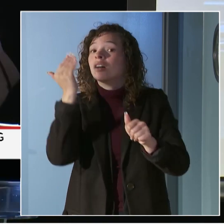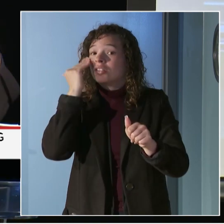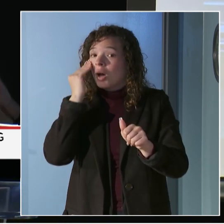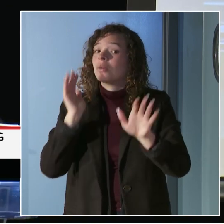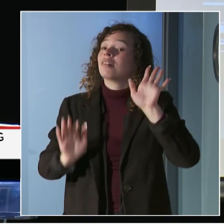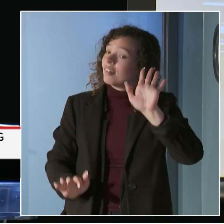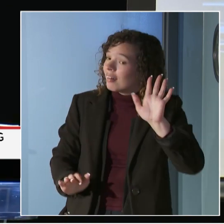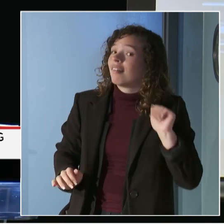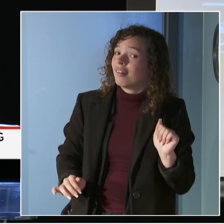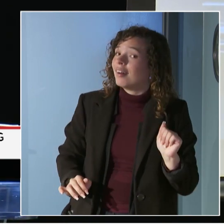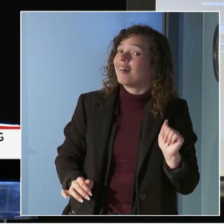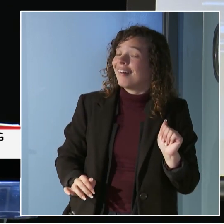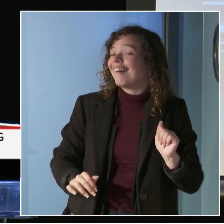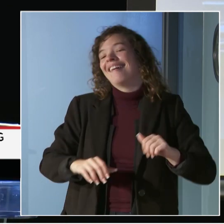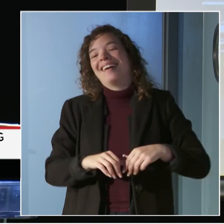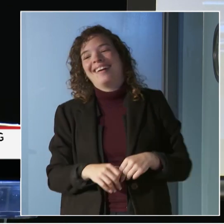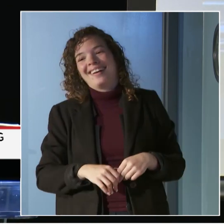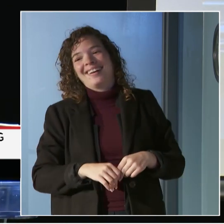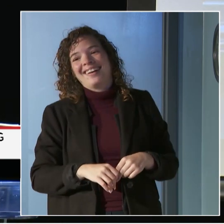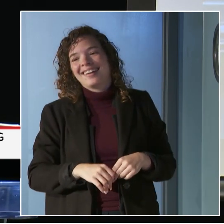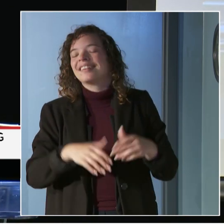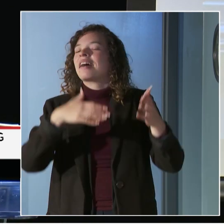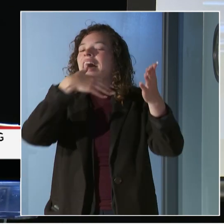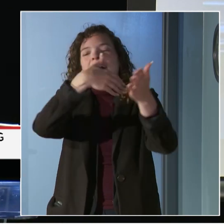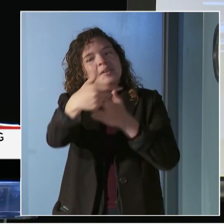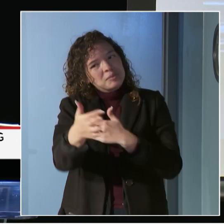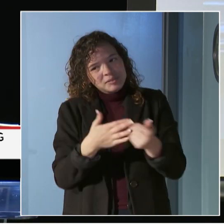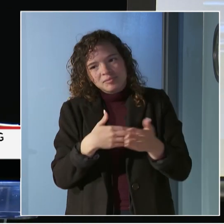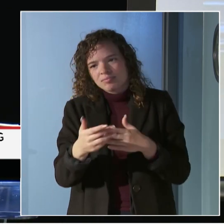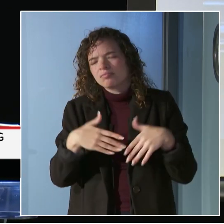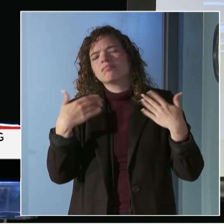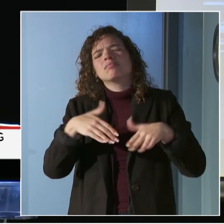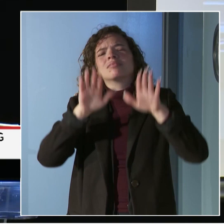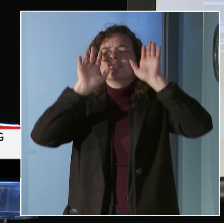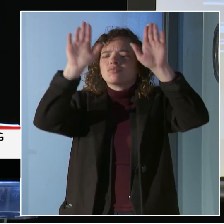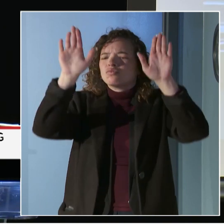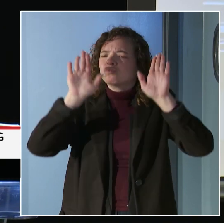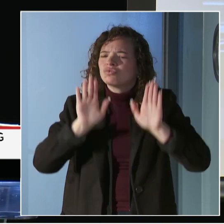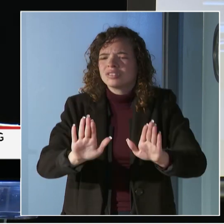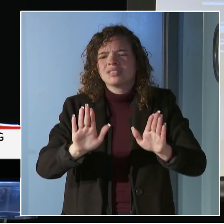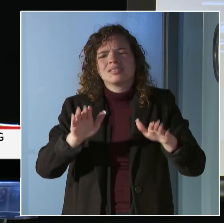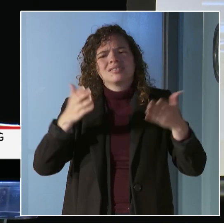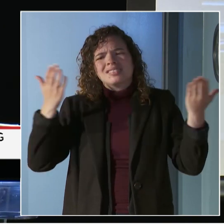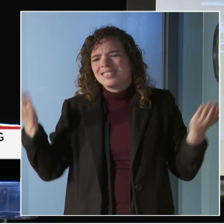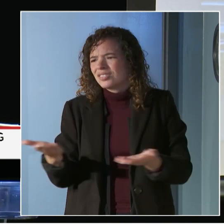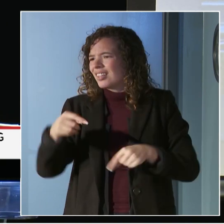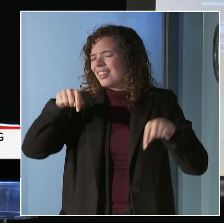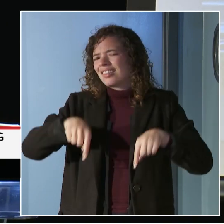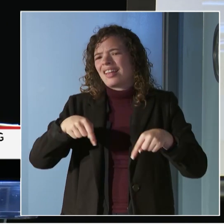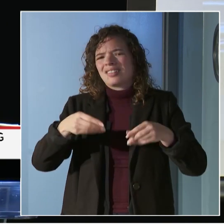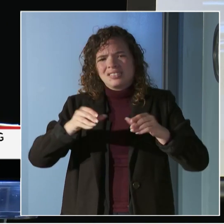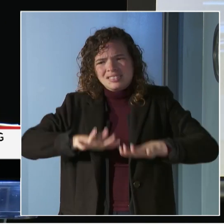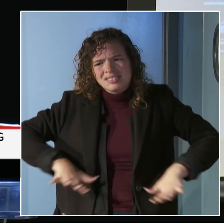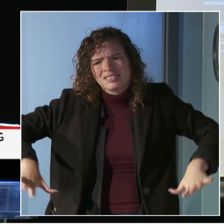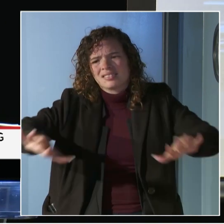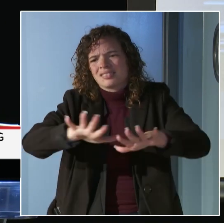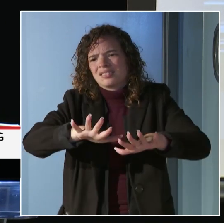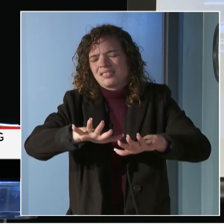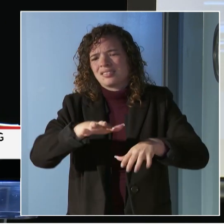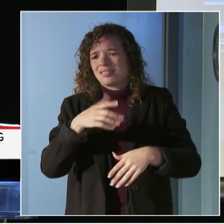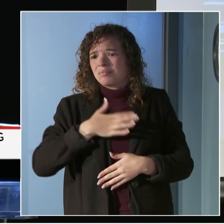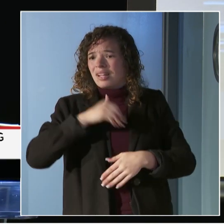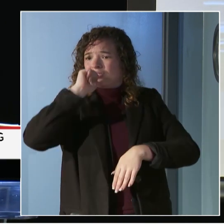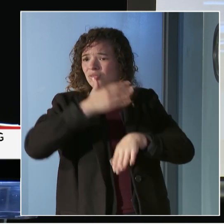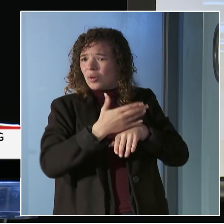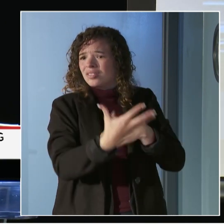But, you know, it's so incredible to be here in this space and know that when my daughter is participating in an arts